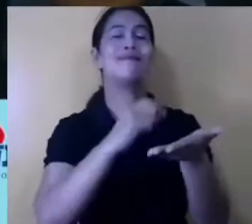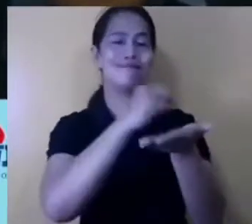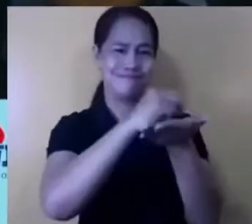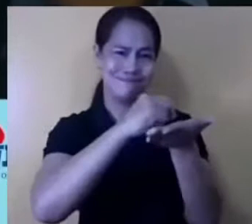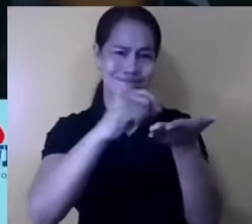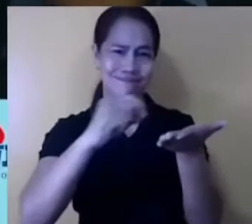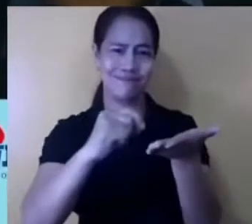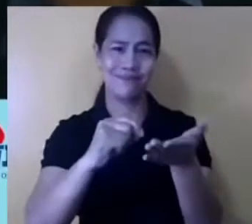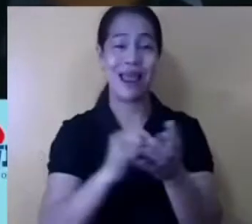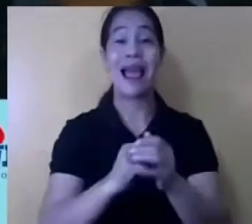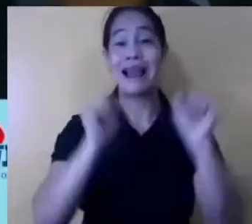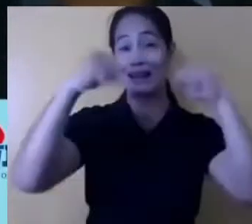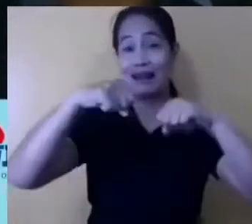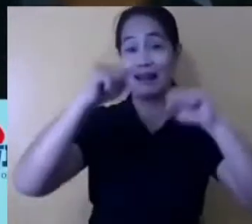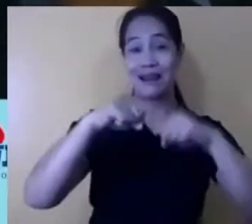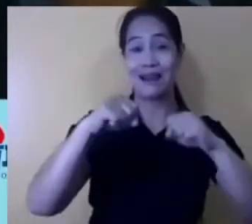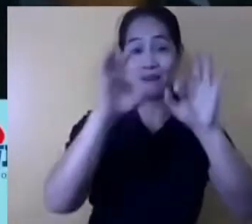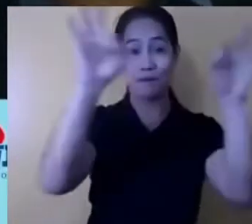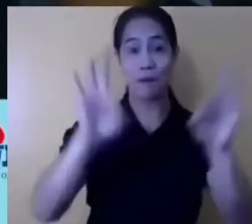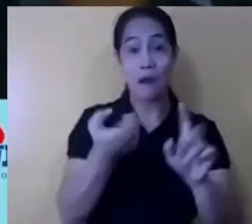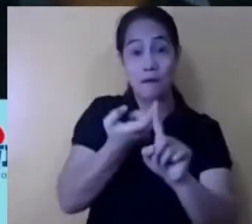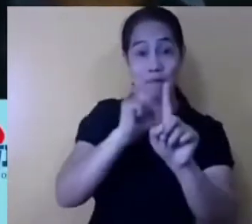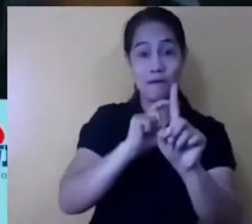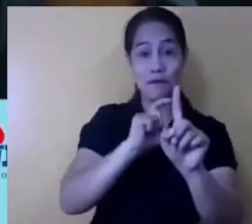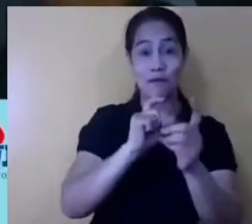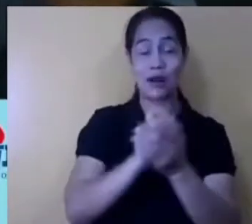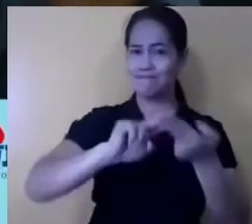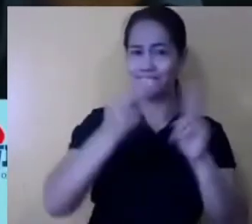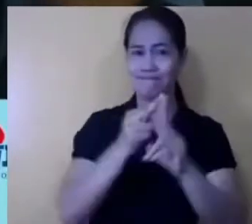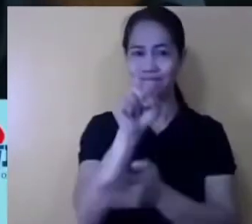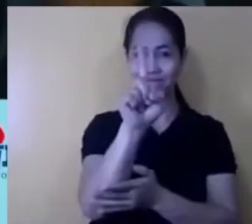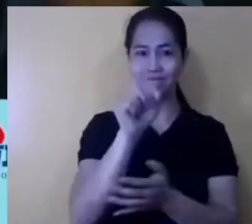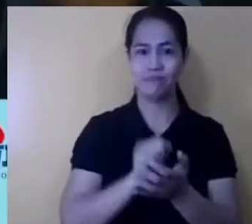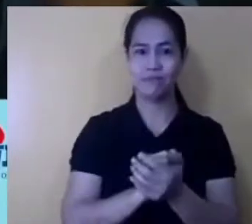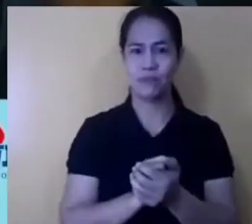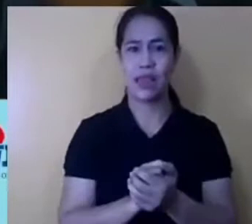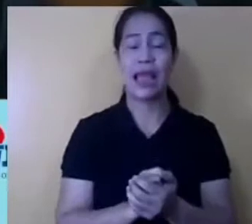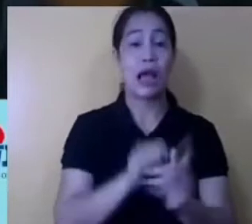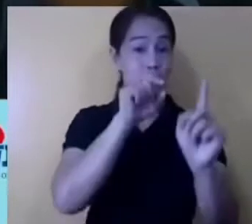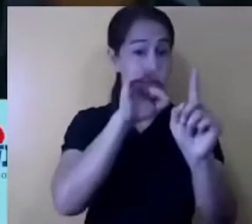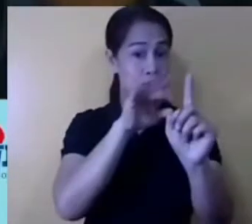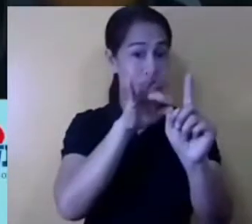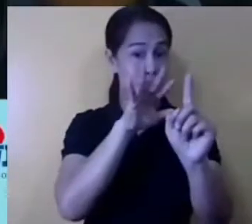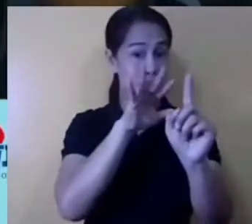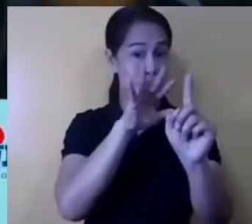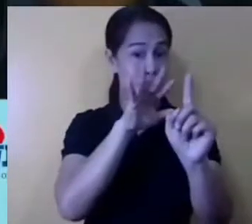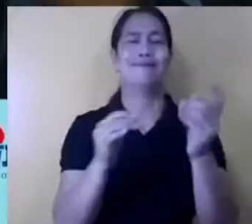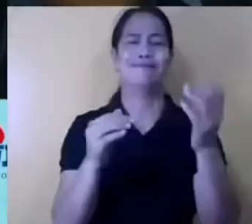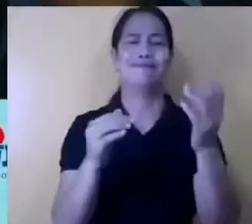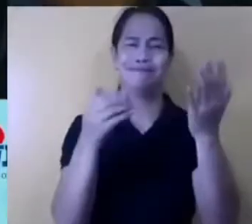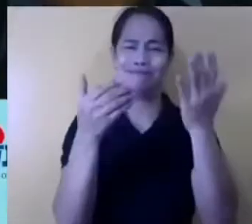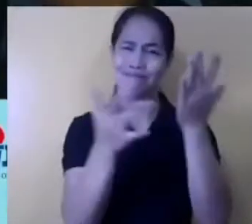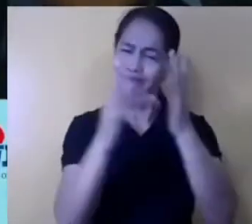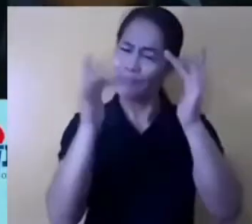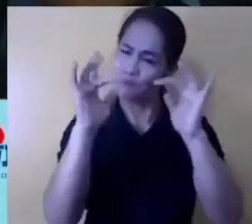Agreement Form, from number one, an observation of synchronous teaching, whether it's from